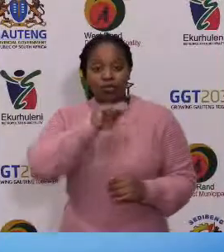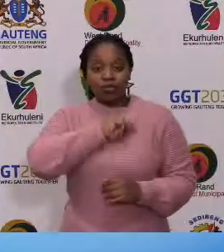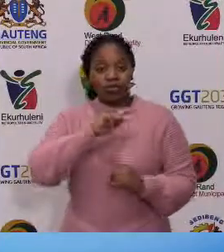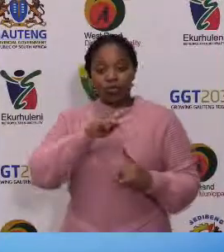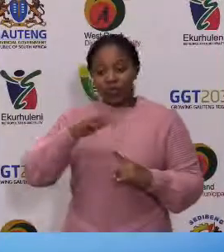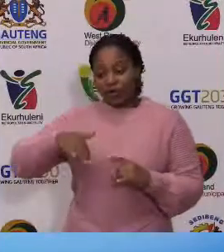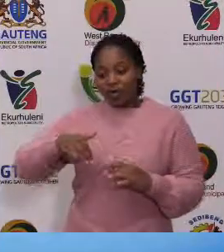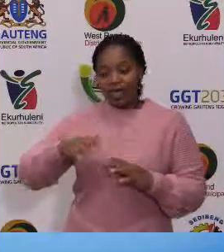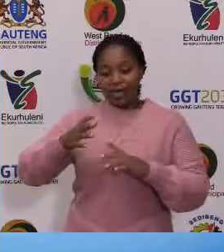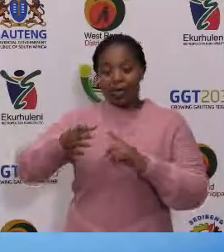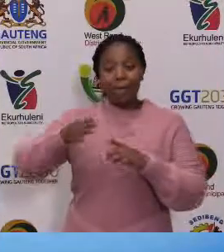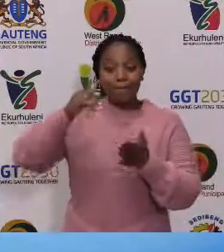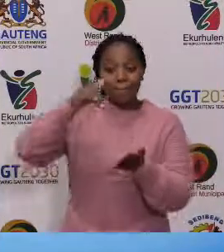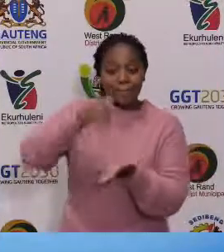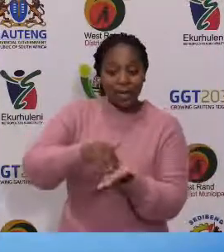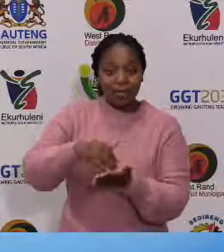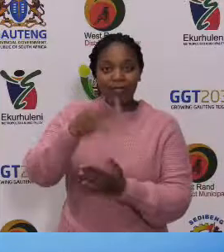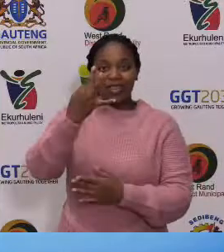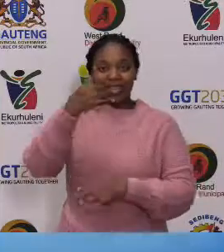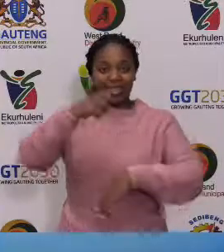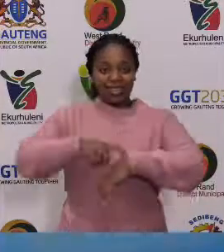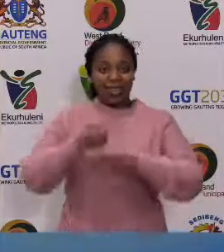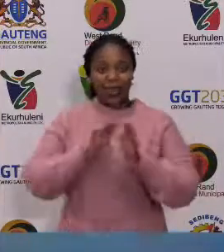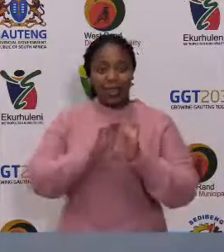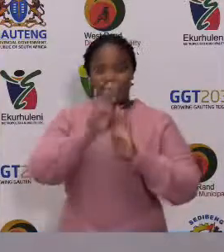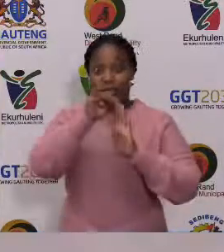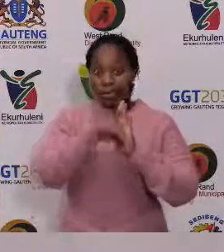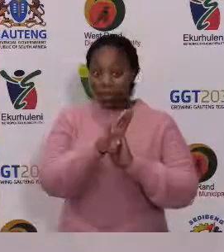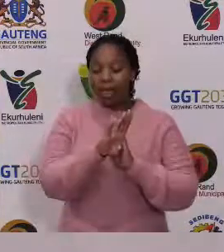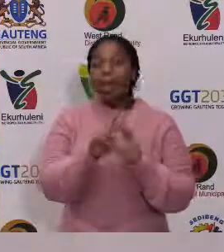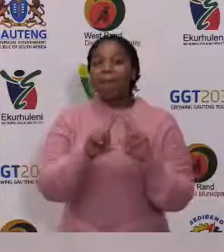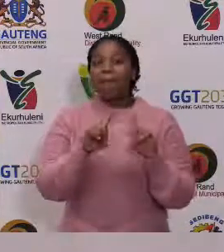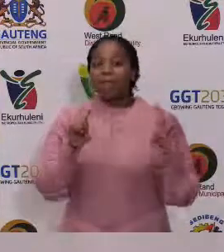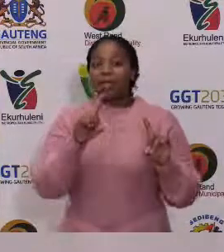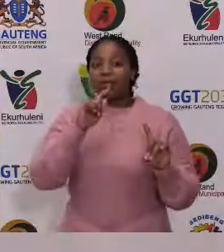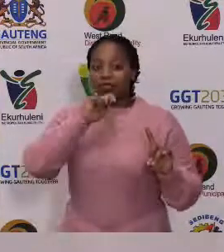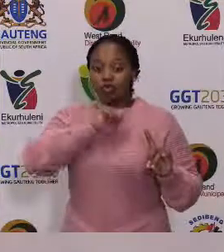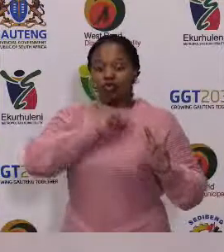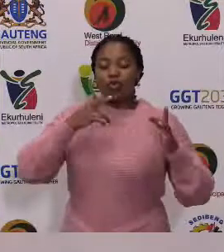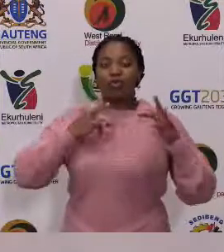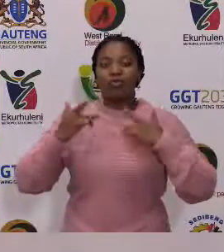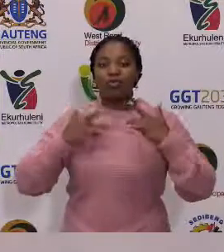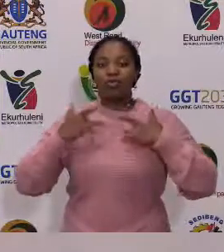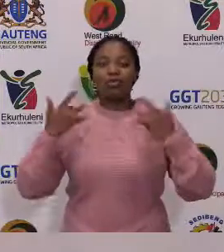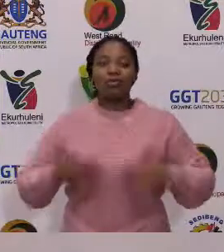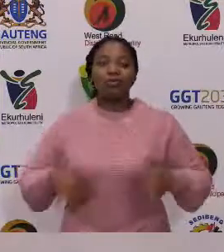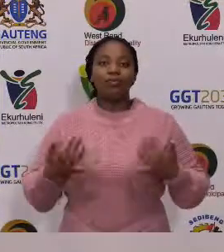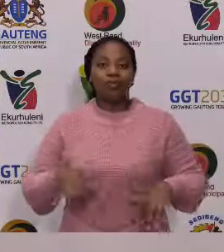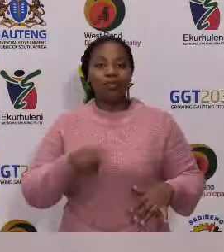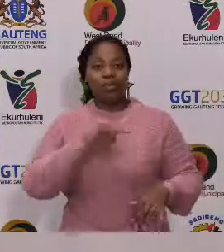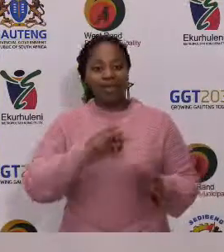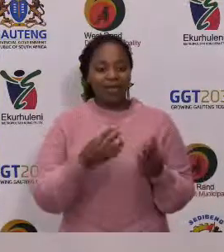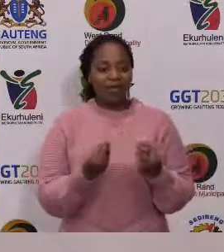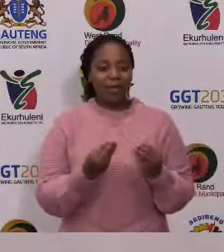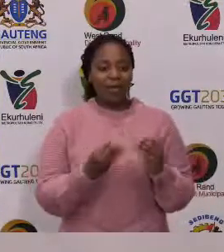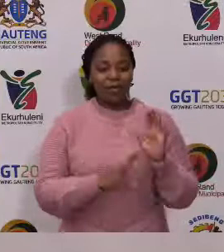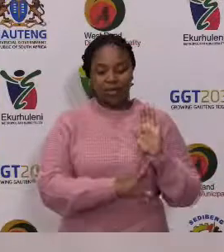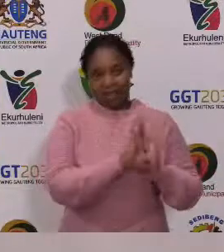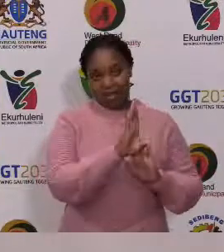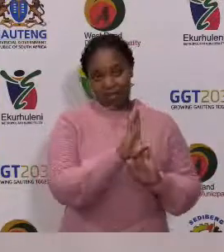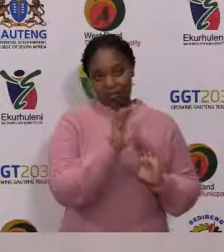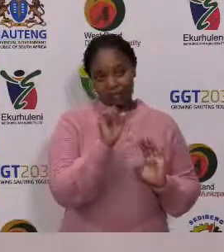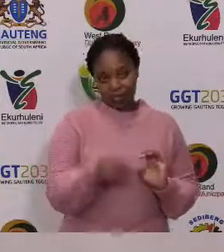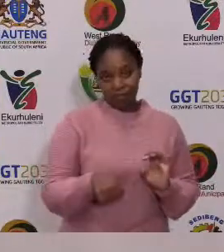third wave threshold yet, but we are very worried. We're concerned about the spike. And there are a number of areas that are concerning us